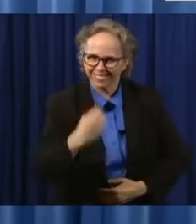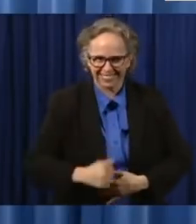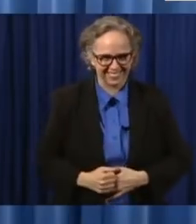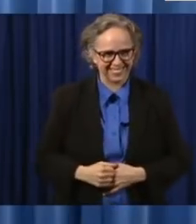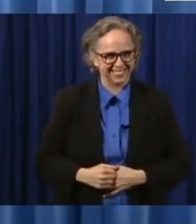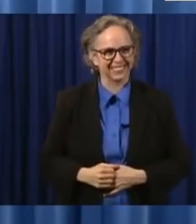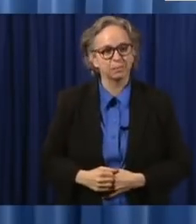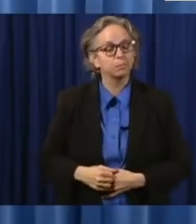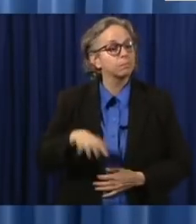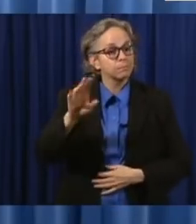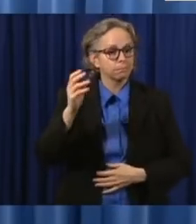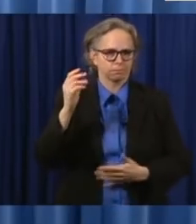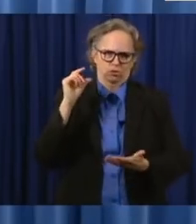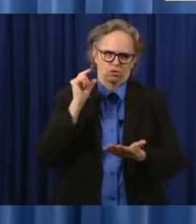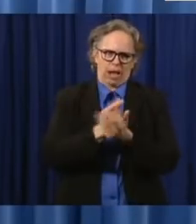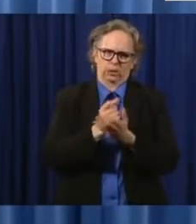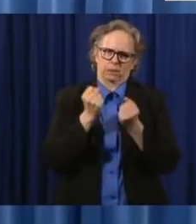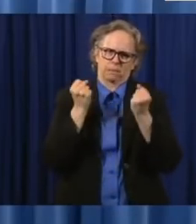for many decades.